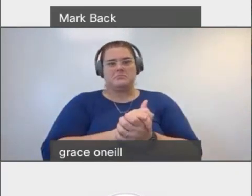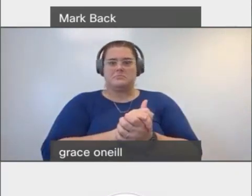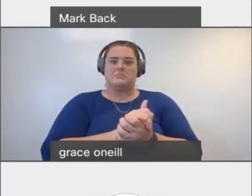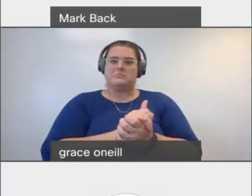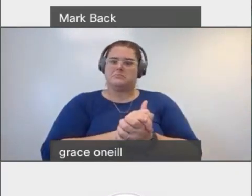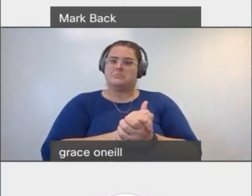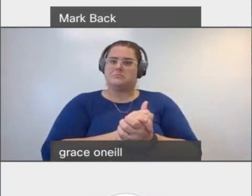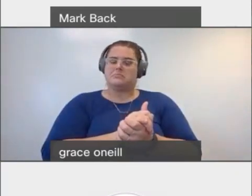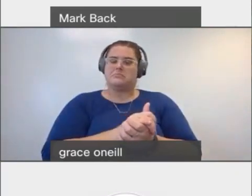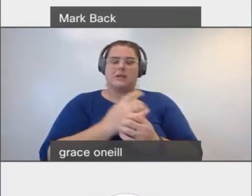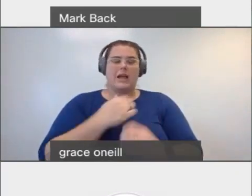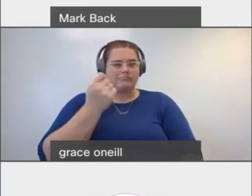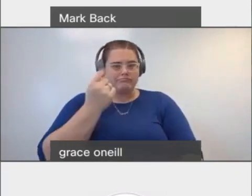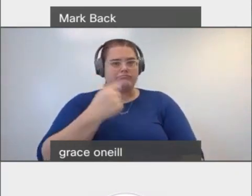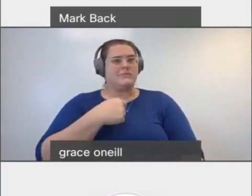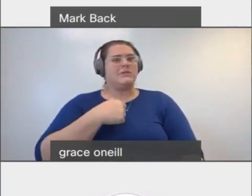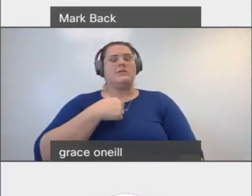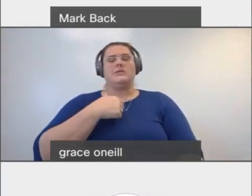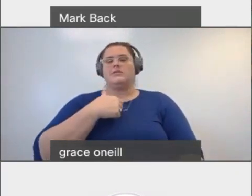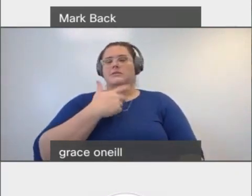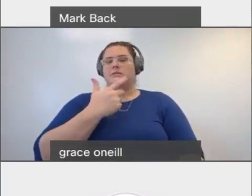there's more